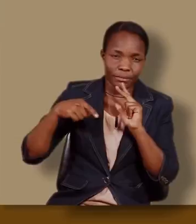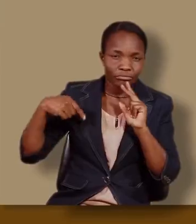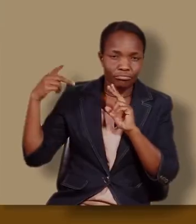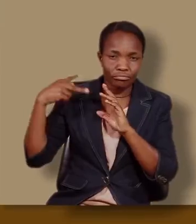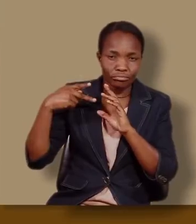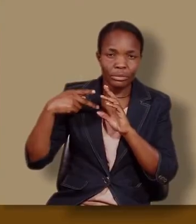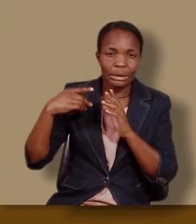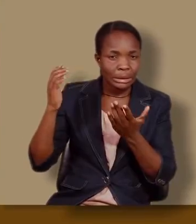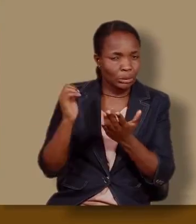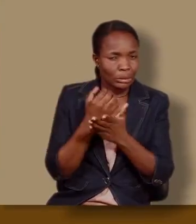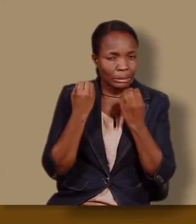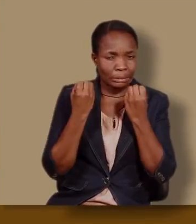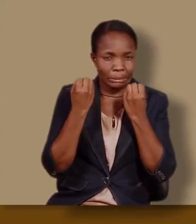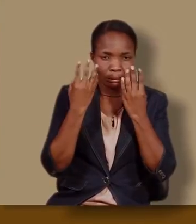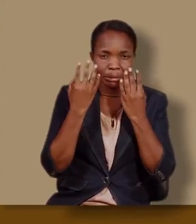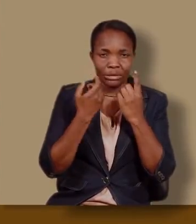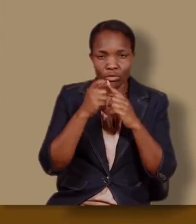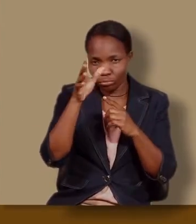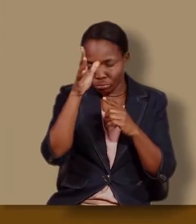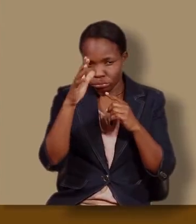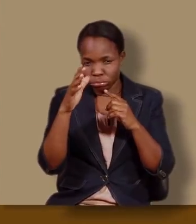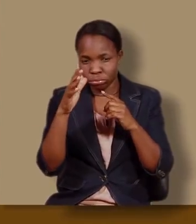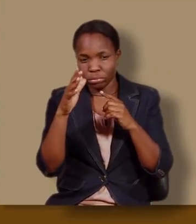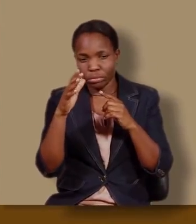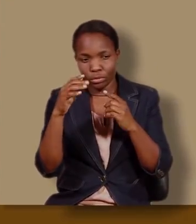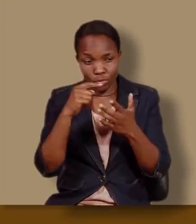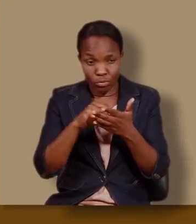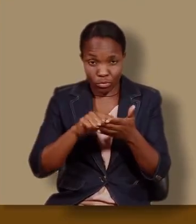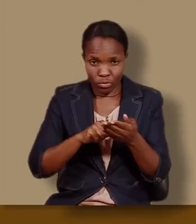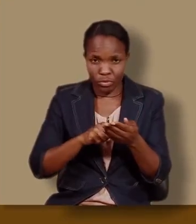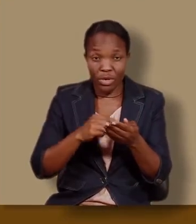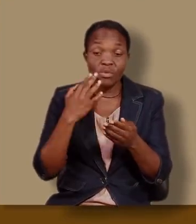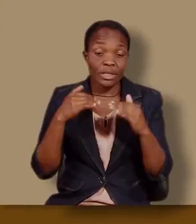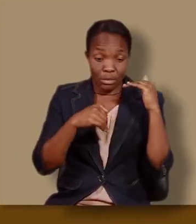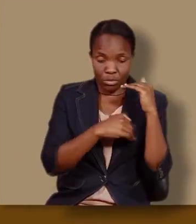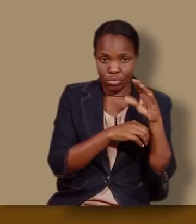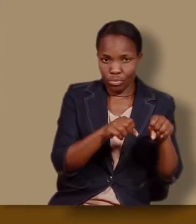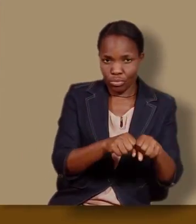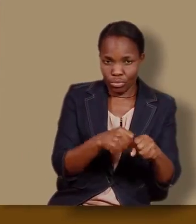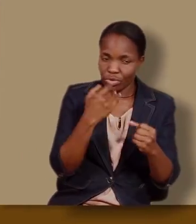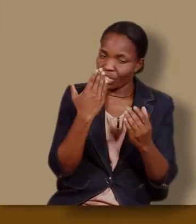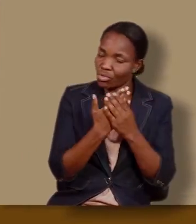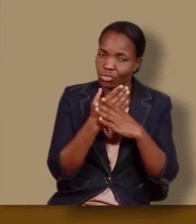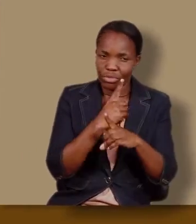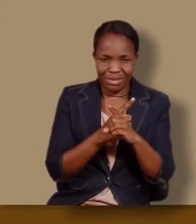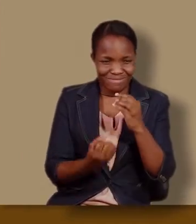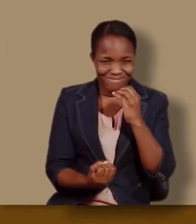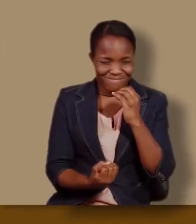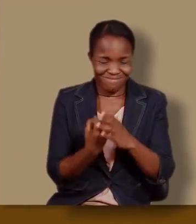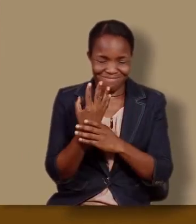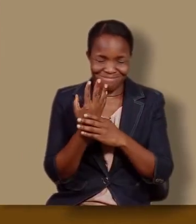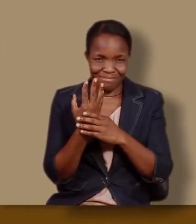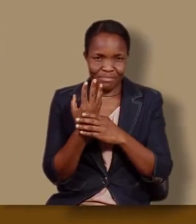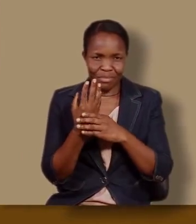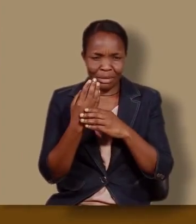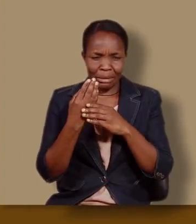voters. And once in office, the new government established a number of apartheid policies seeking to